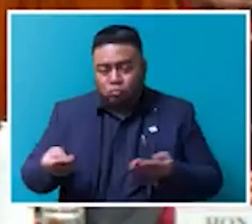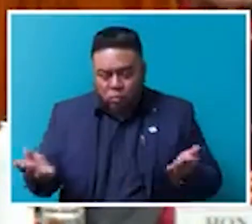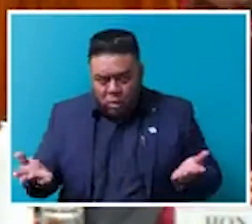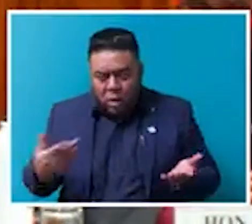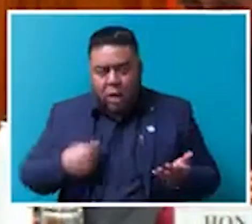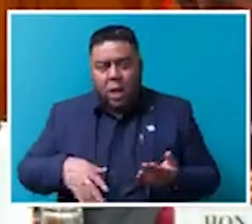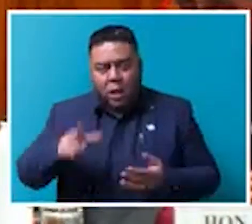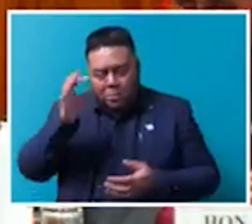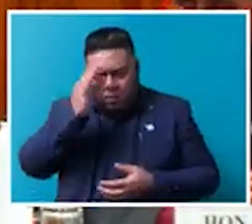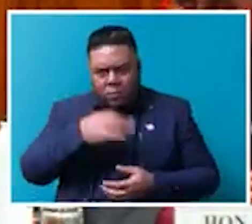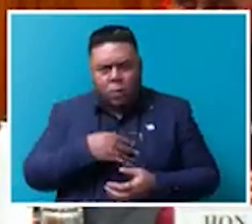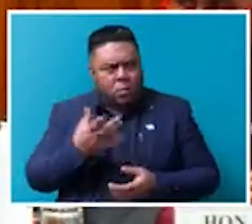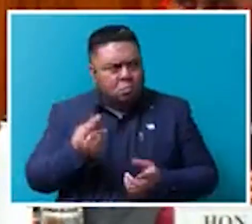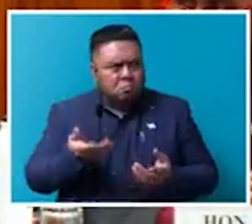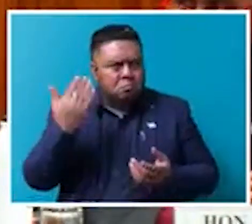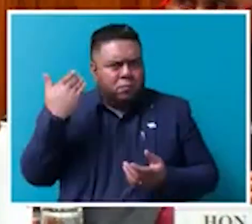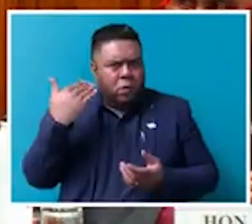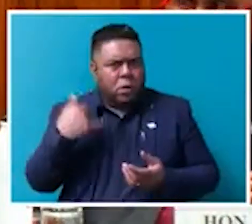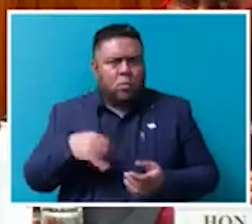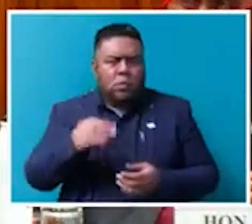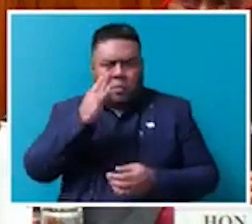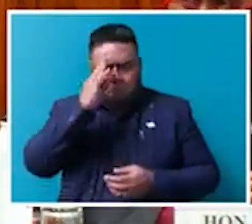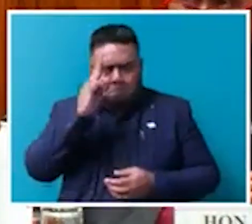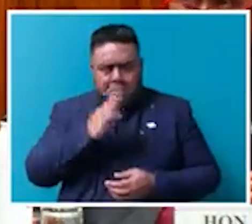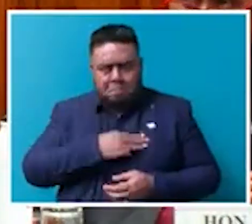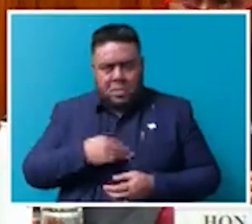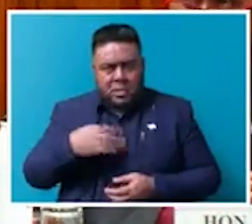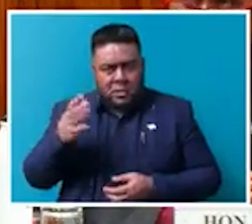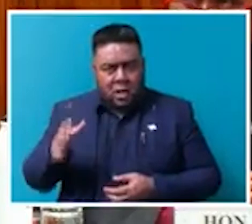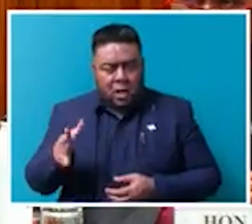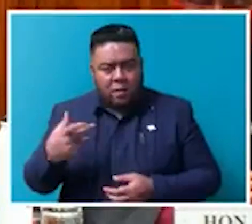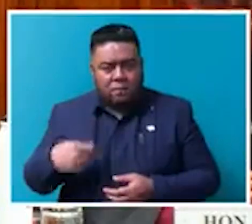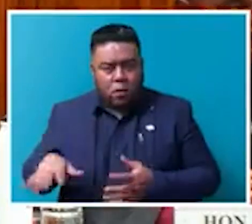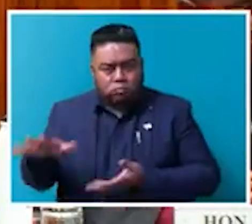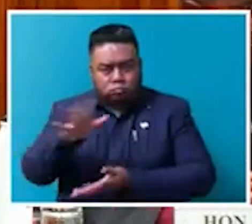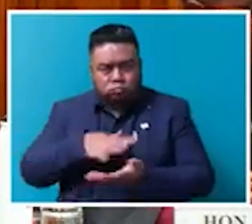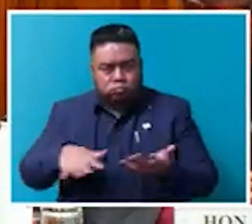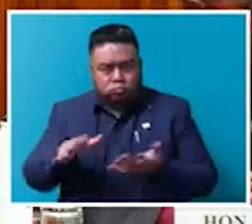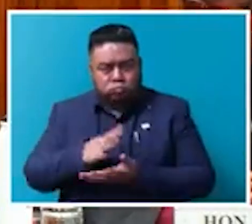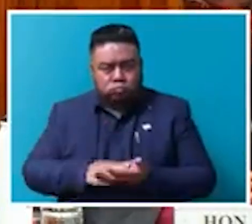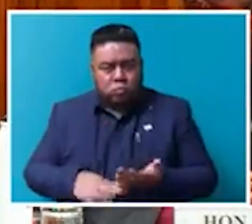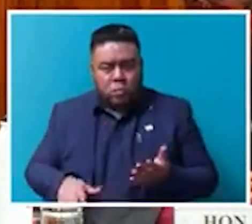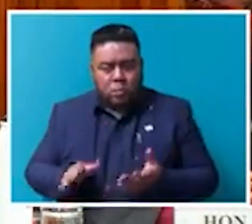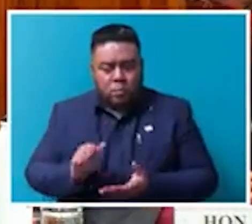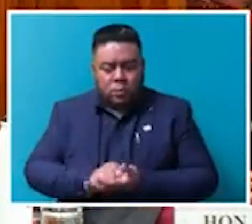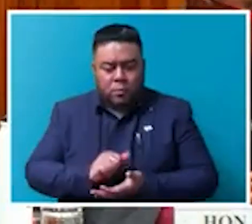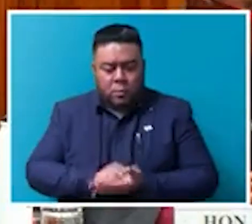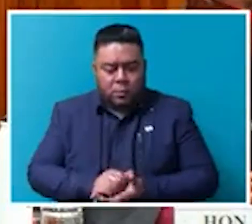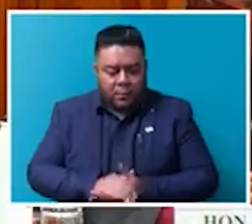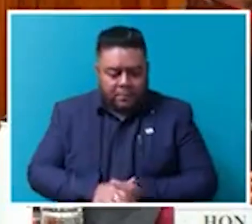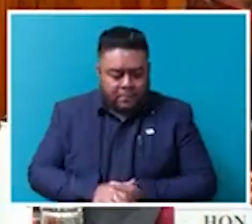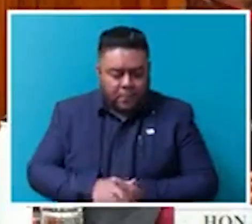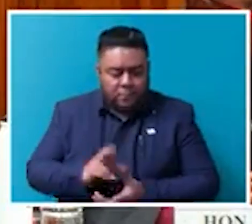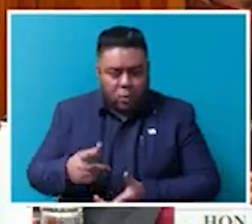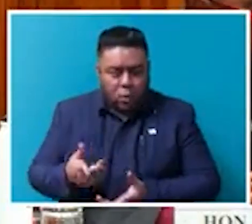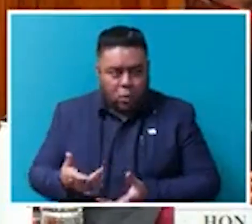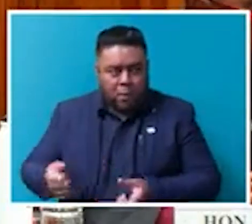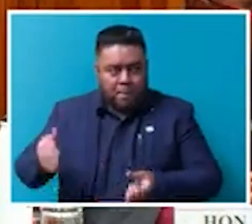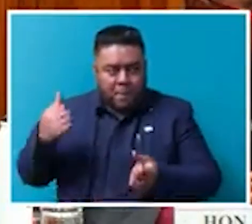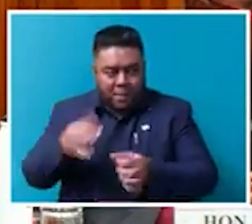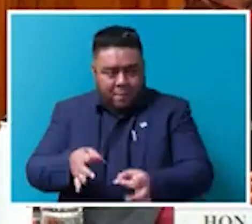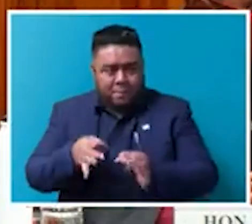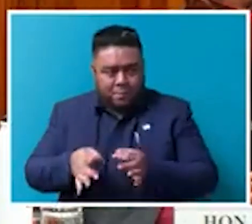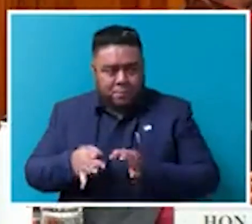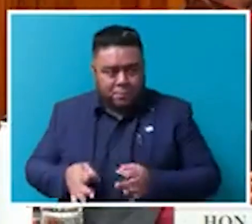time when he was appointed as the minister, the department was in a chaos, especially with regard to the backlog that there